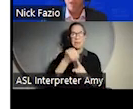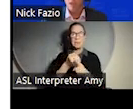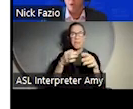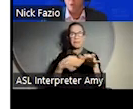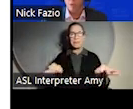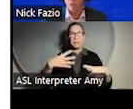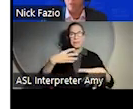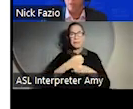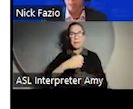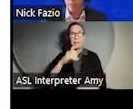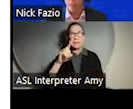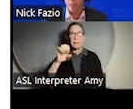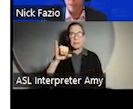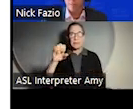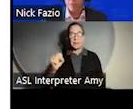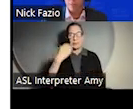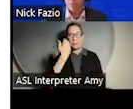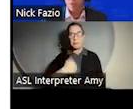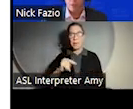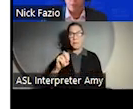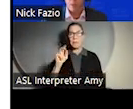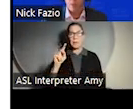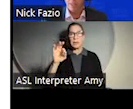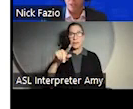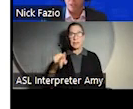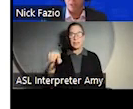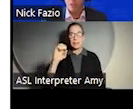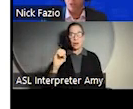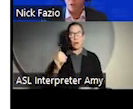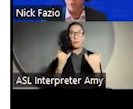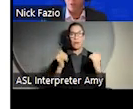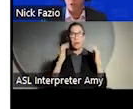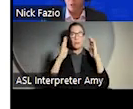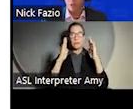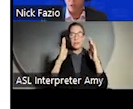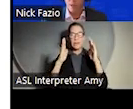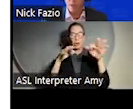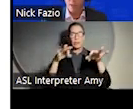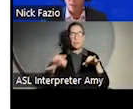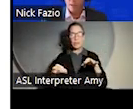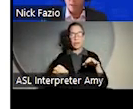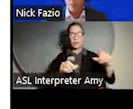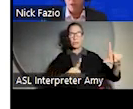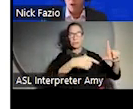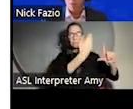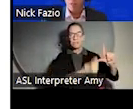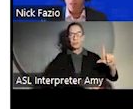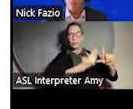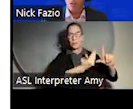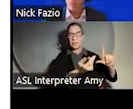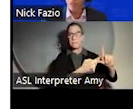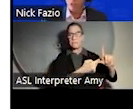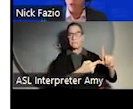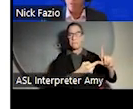your technical host for this evening's meeting. Please direct your attention to the instructions on your screen. We are offering